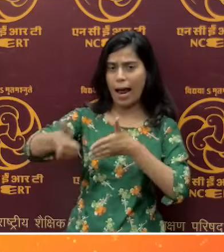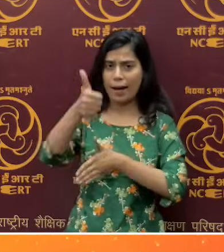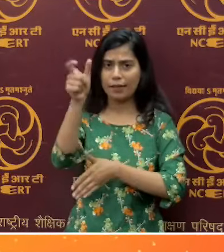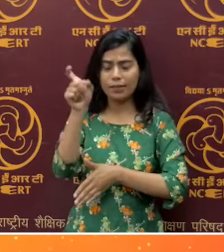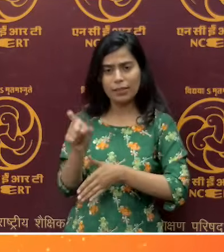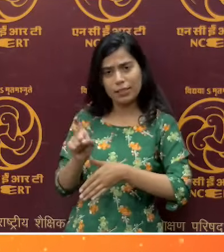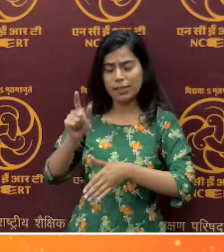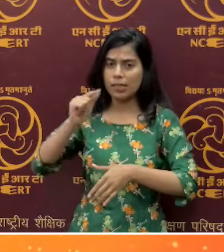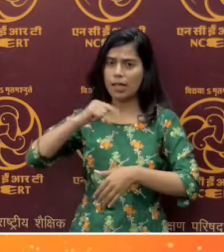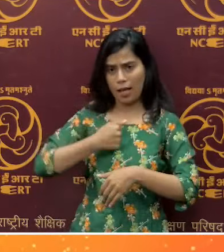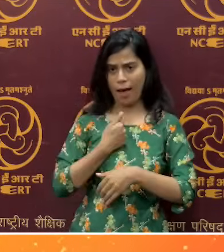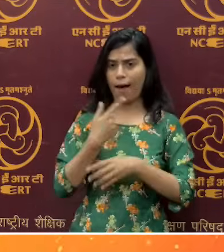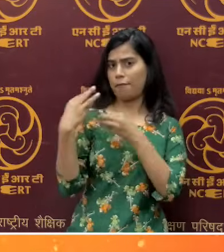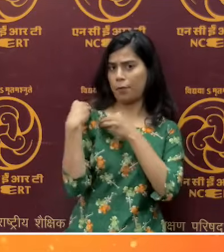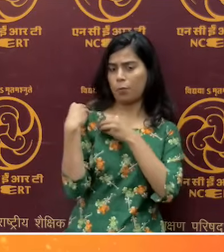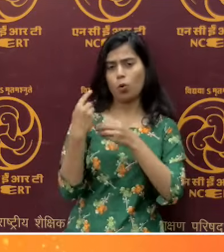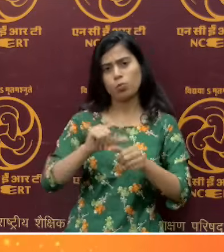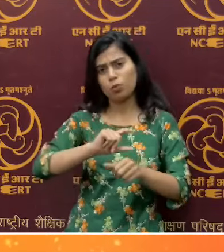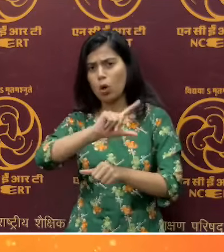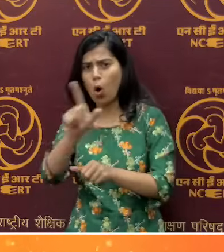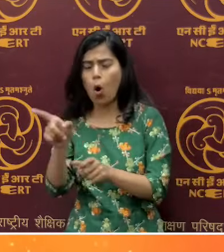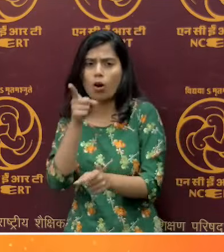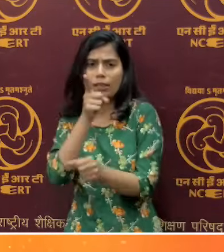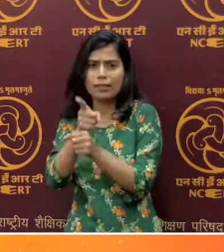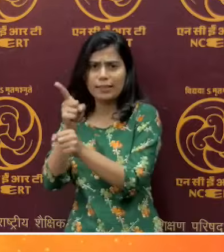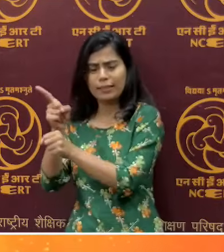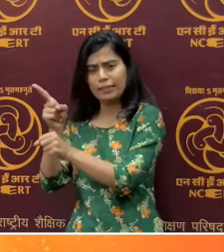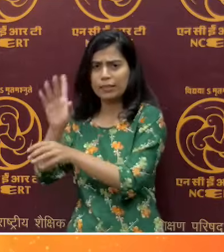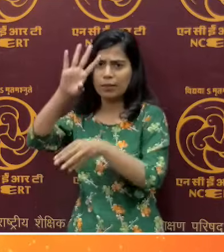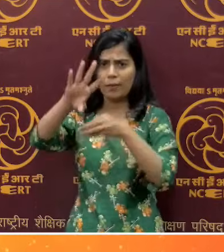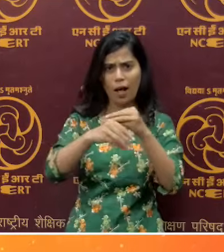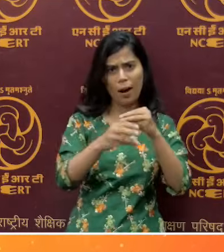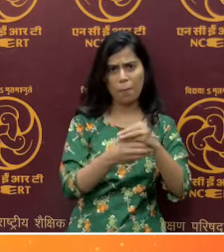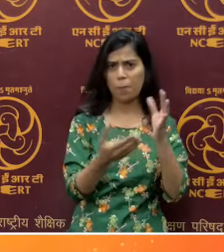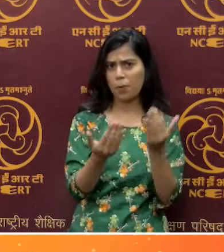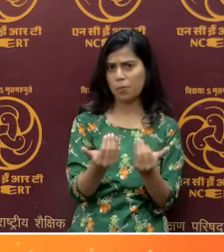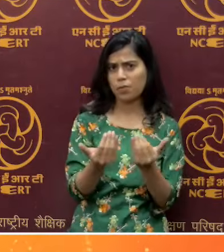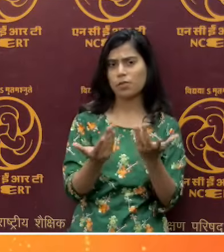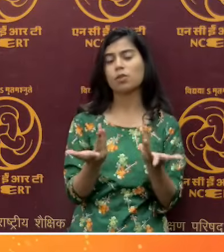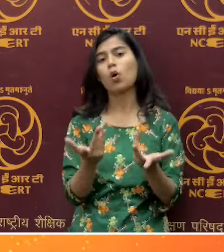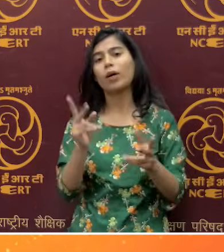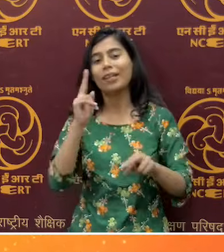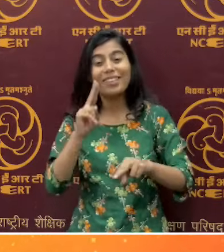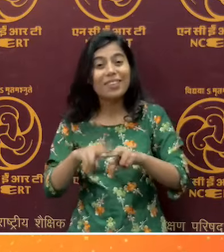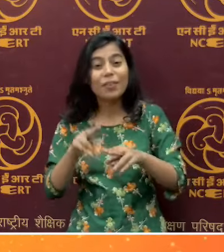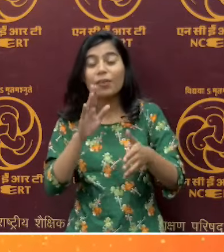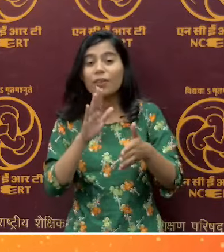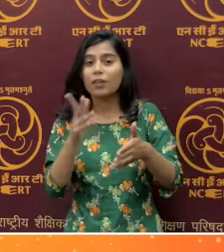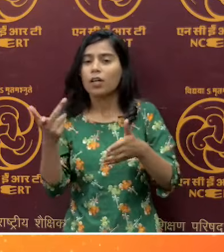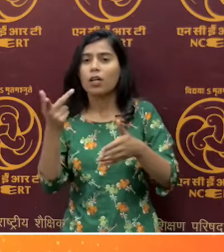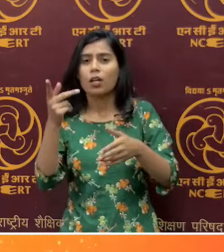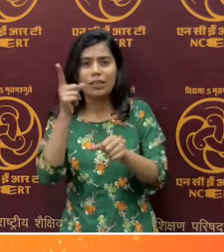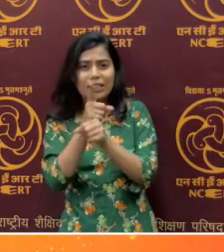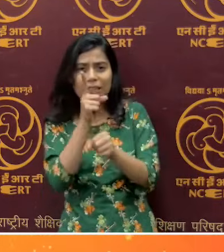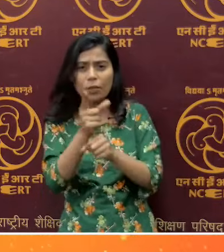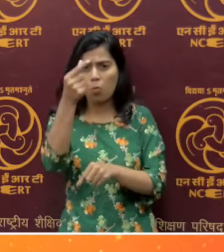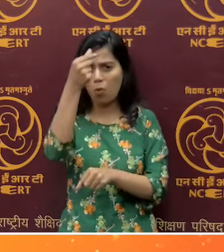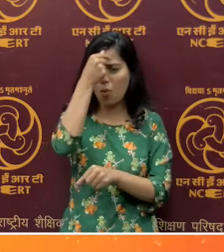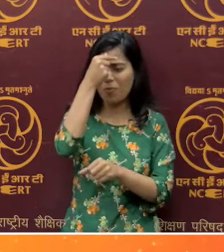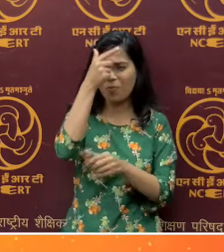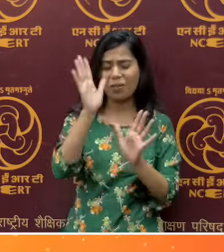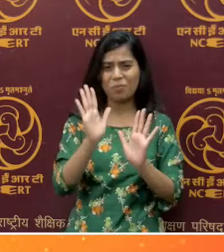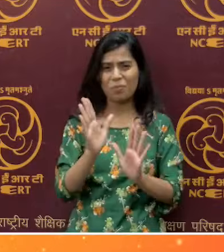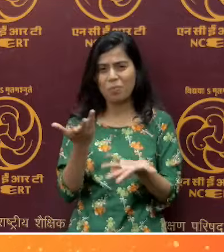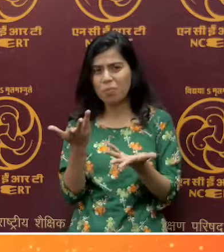school. Okay. Or if any teacher want to add a teacher in the school, he can also send a request to the head teacher. Right. So once the head teacher will approve